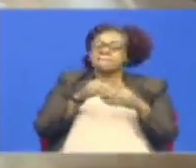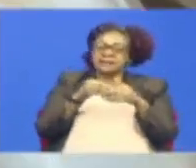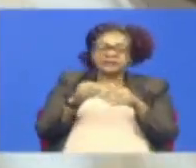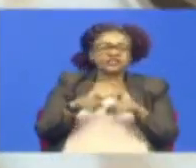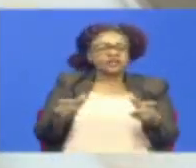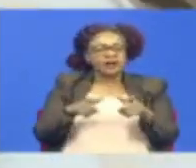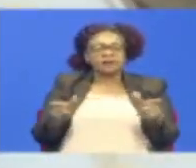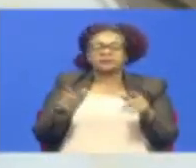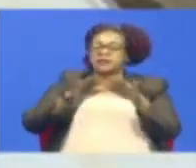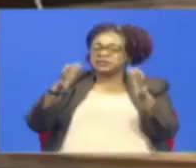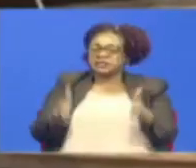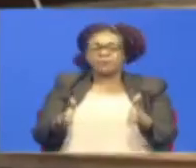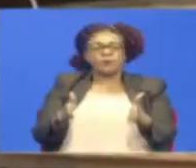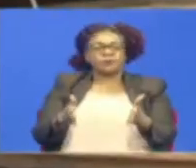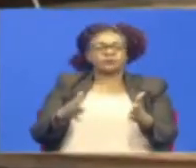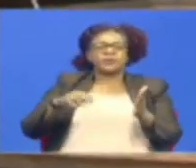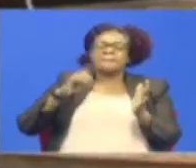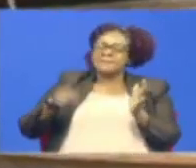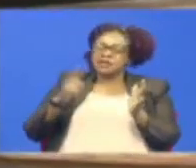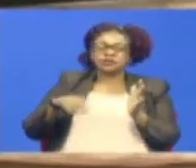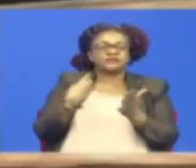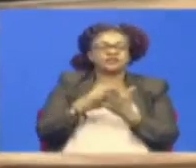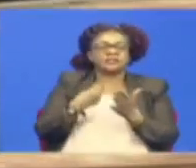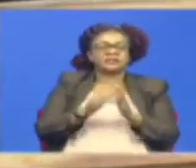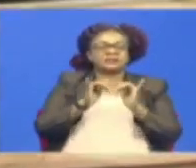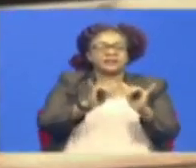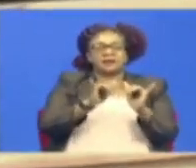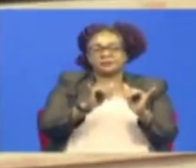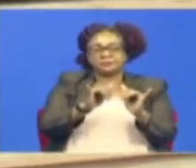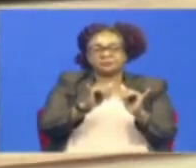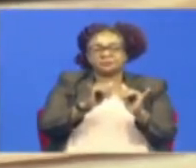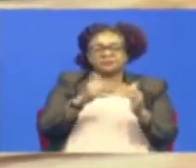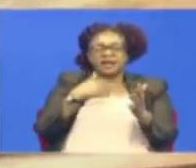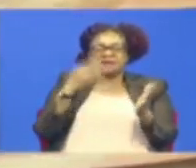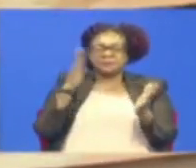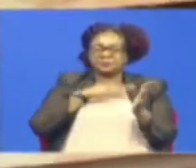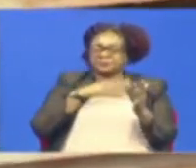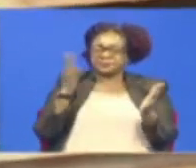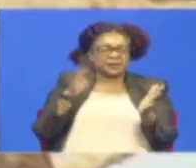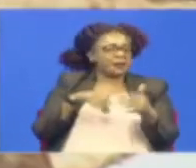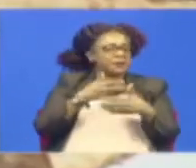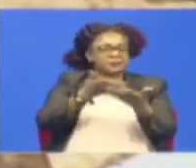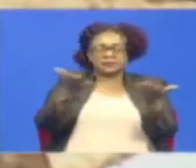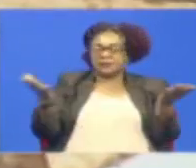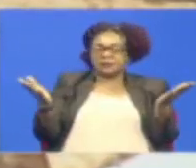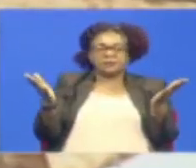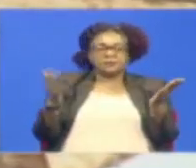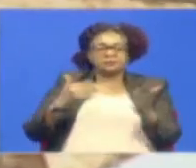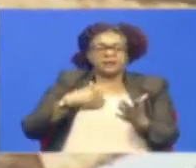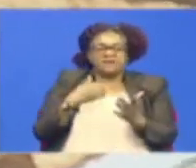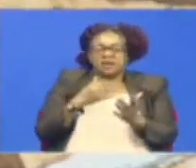dining tables worth millions of shillings sit, gathering dust and rusting away in an atmosphere reeking of